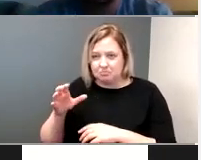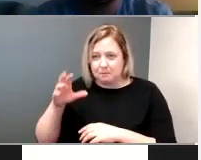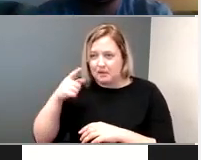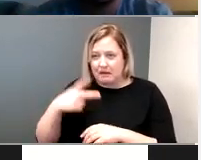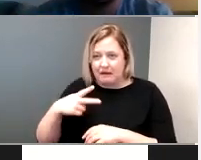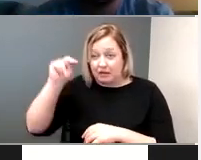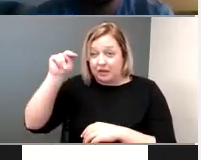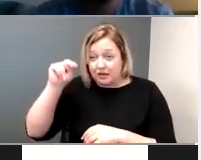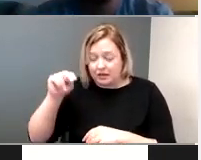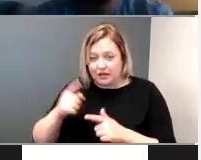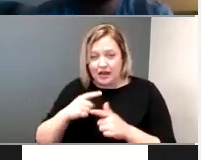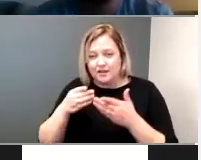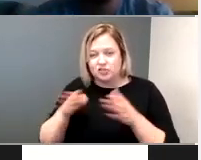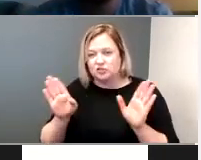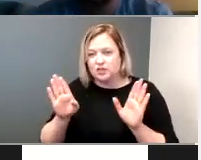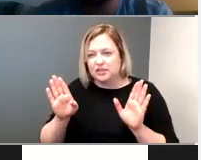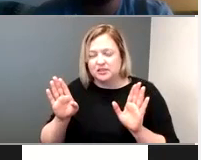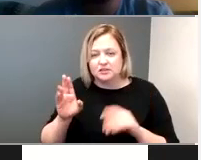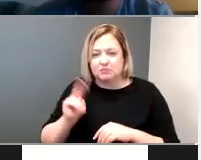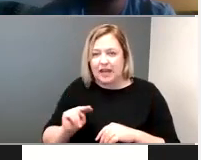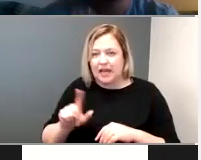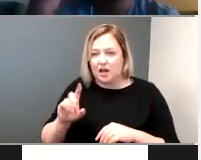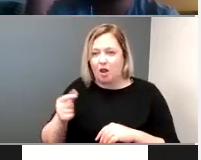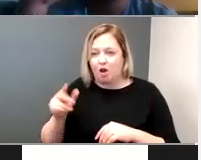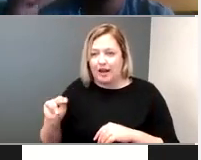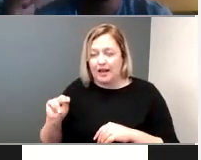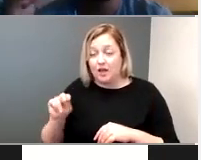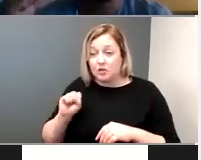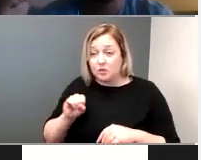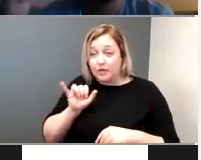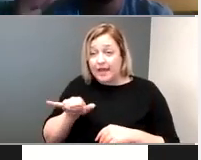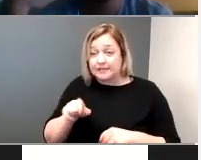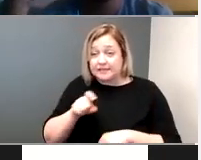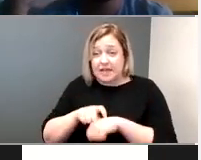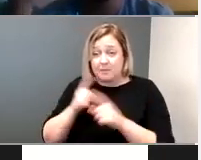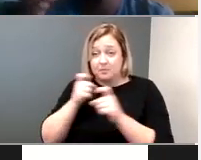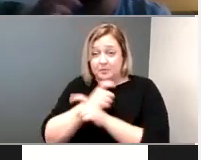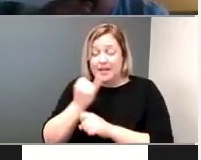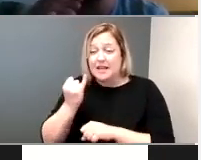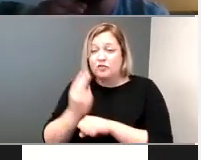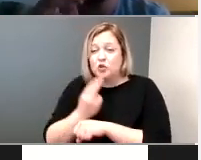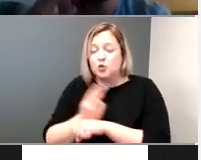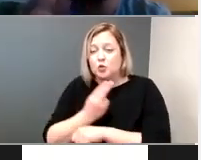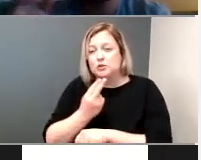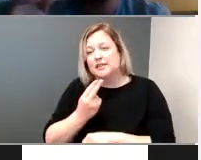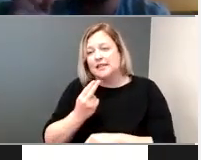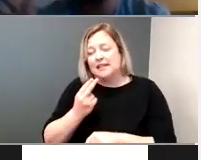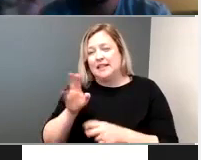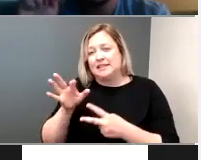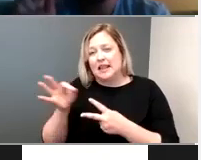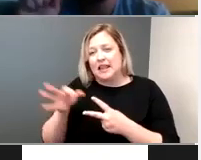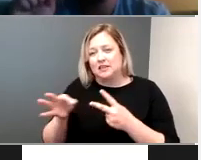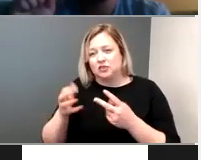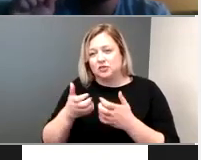n log n. This would be the time complexity if we used selection sort. I mean, this is the time complexity of many